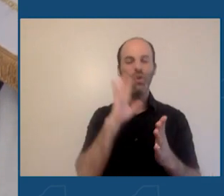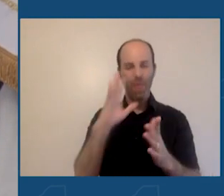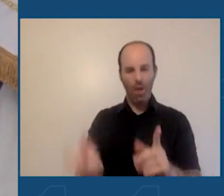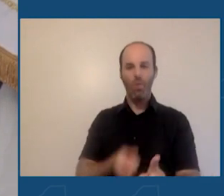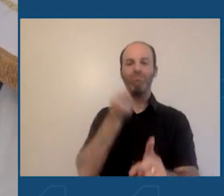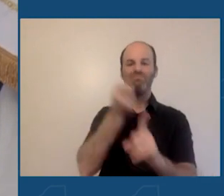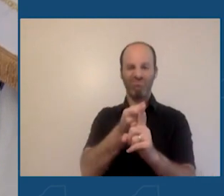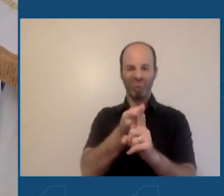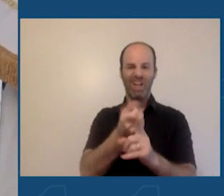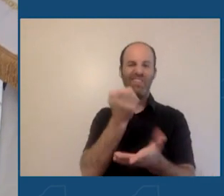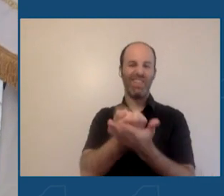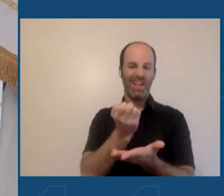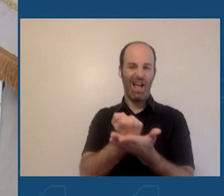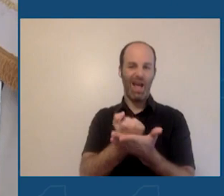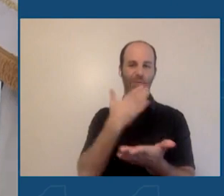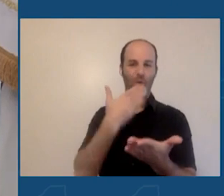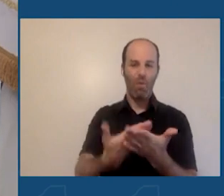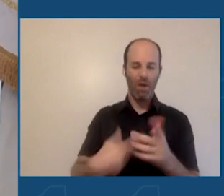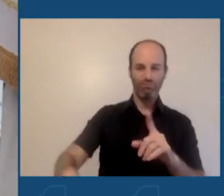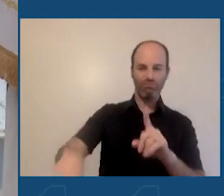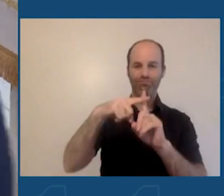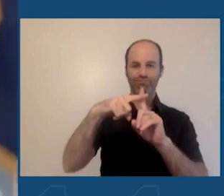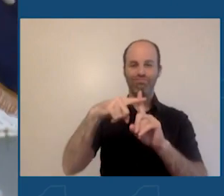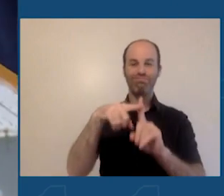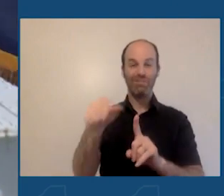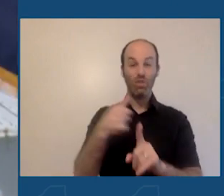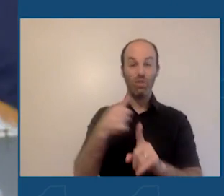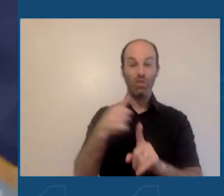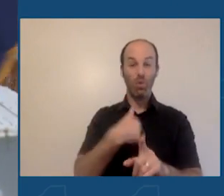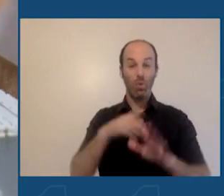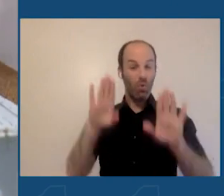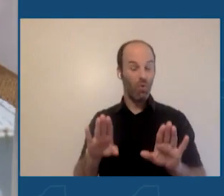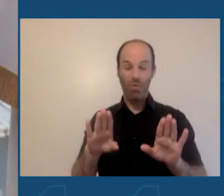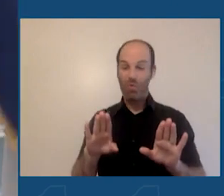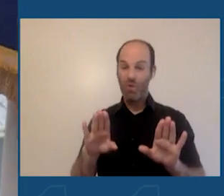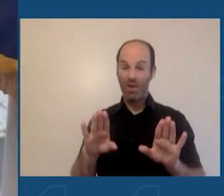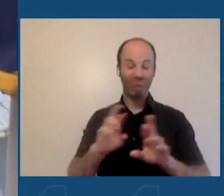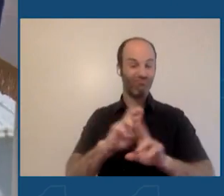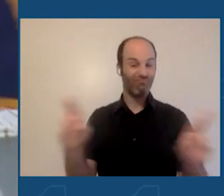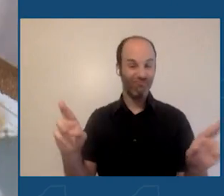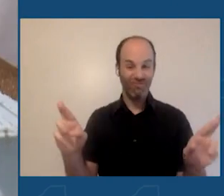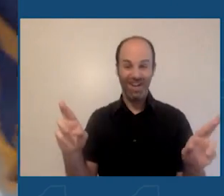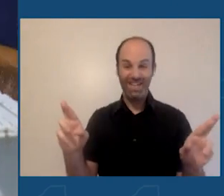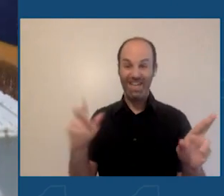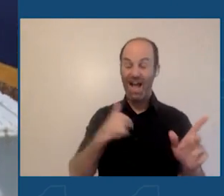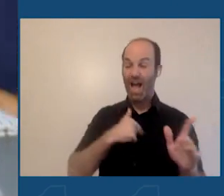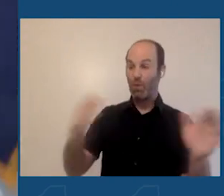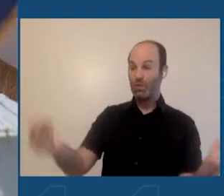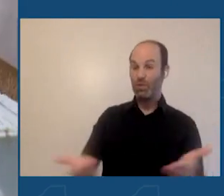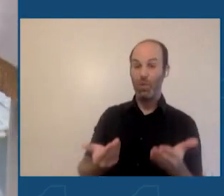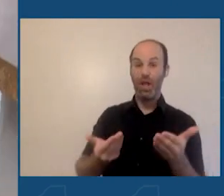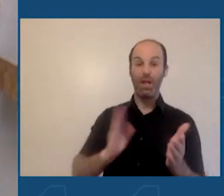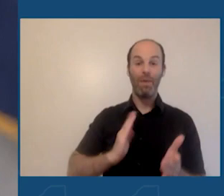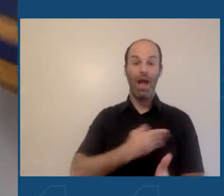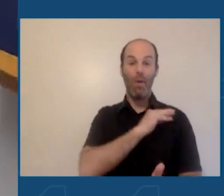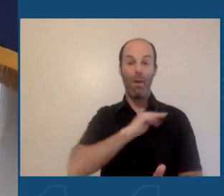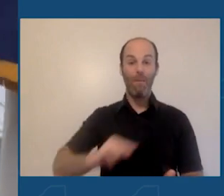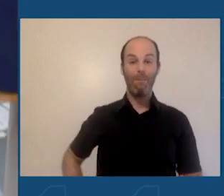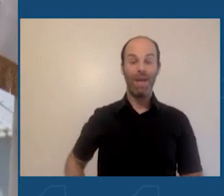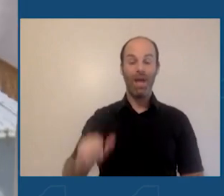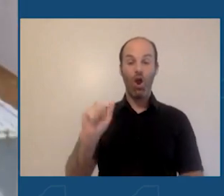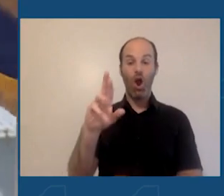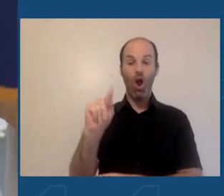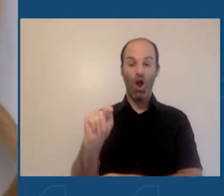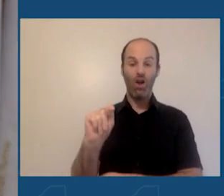we're excited. We're in a great position. We're ready to go. And so with this, I'd like to welcome our mayor, Art Devlin, to come up and talk about